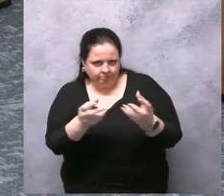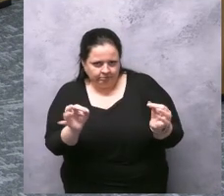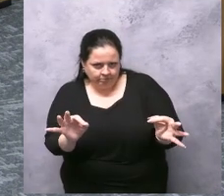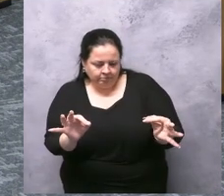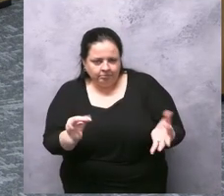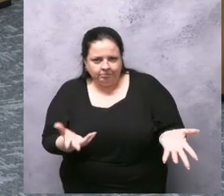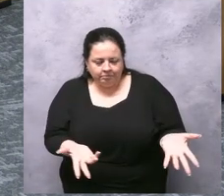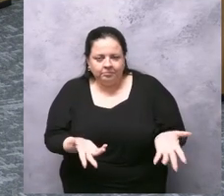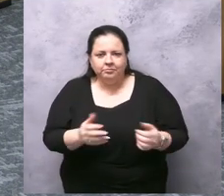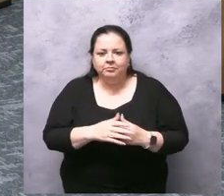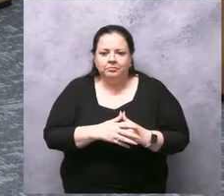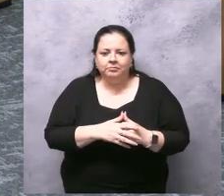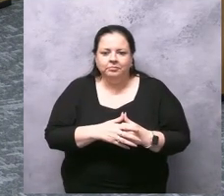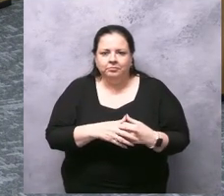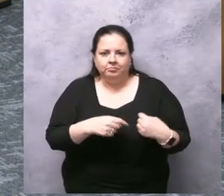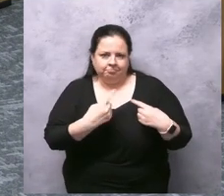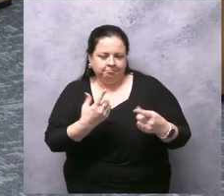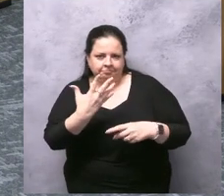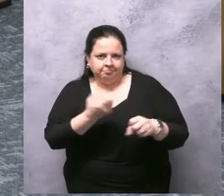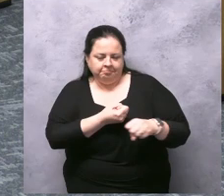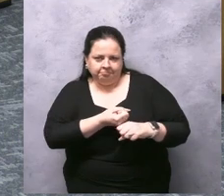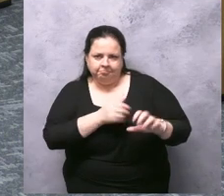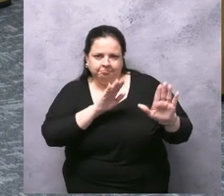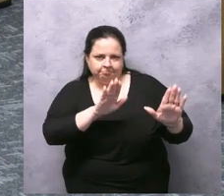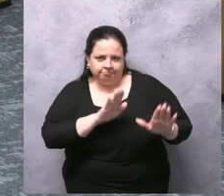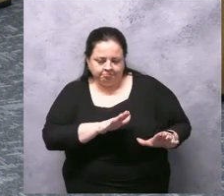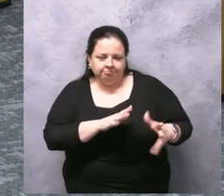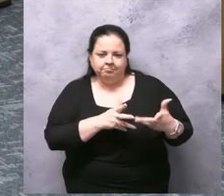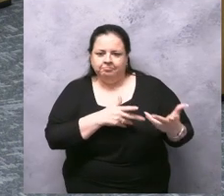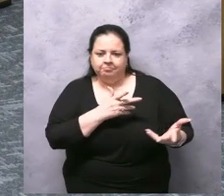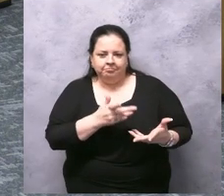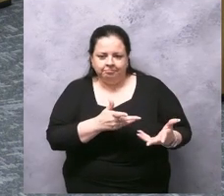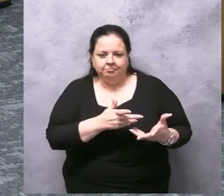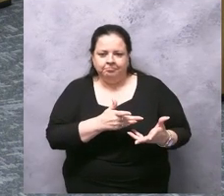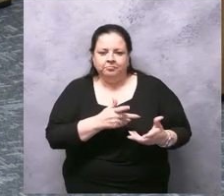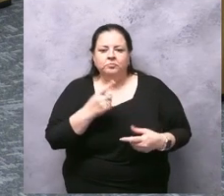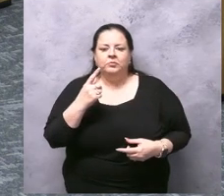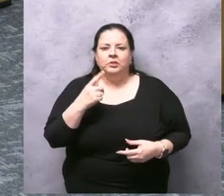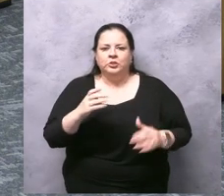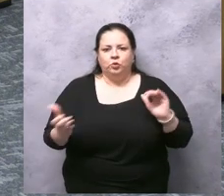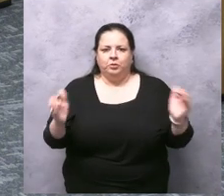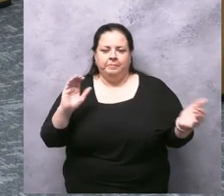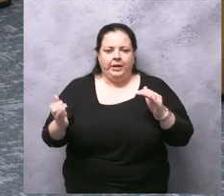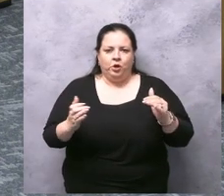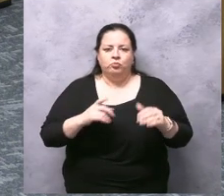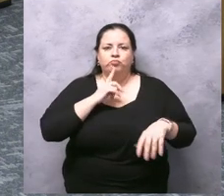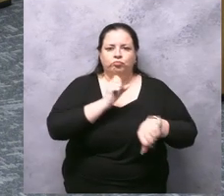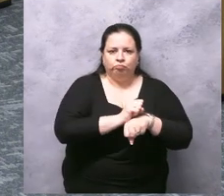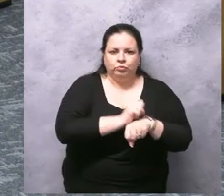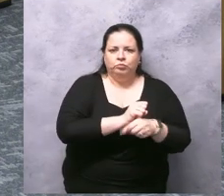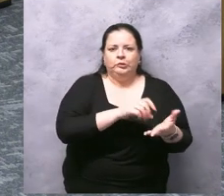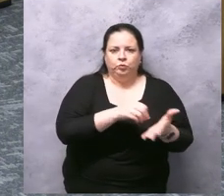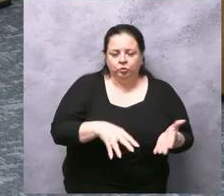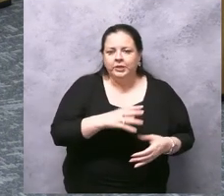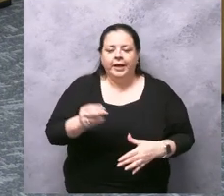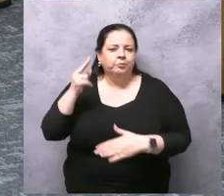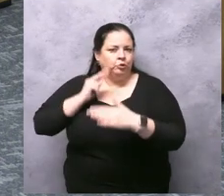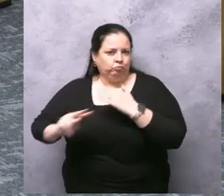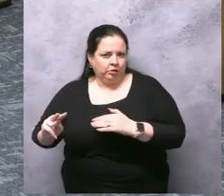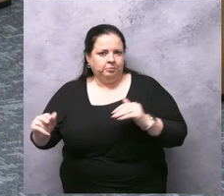in 5 years of enrollment versus projected enrollment